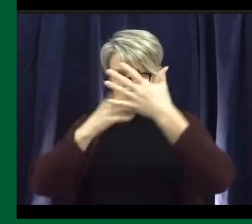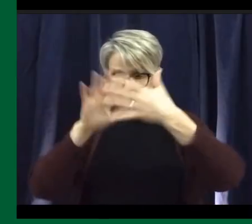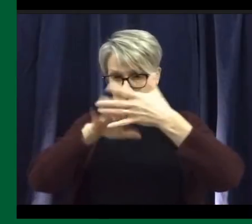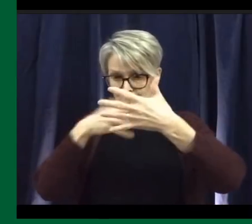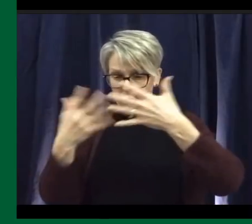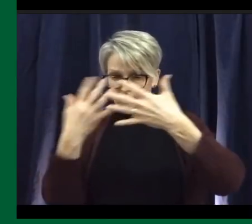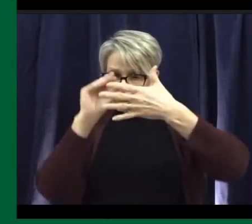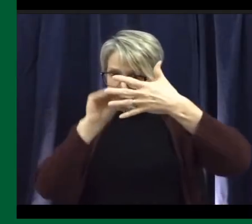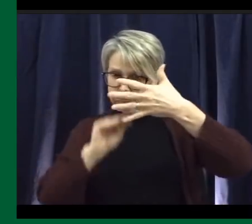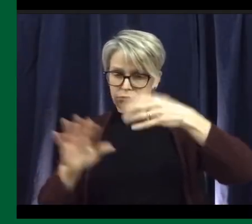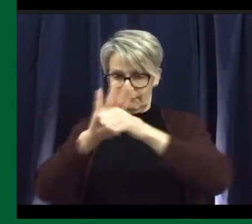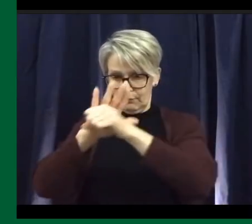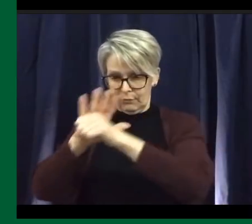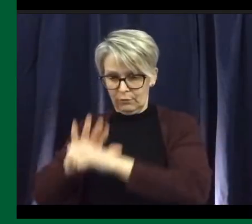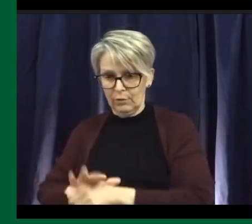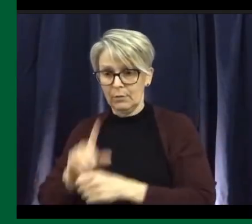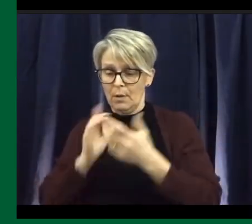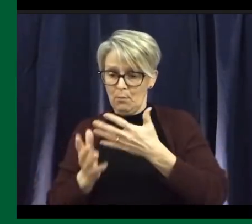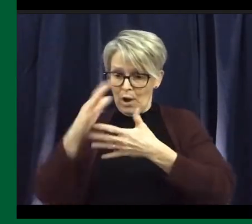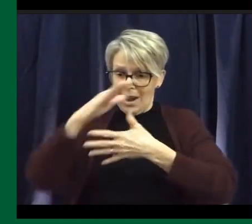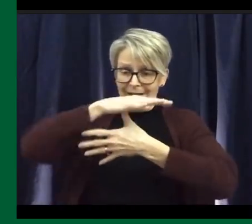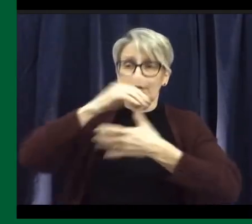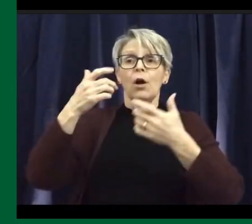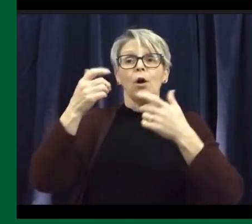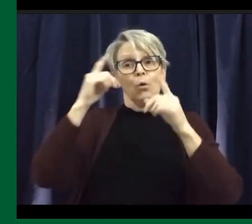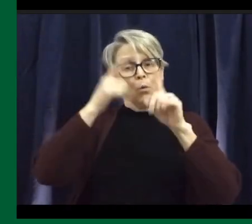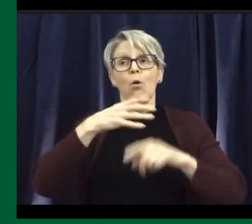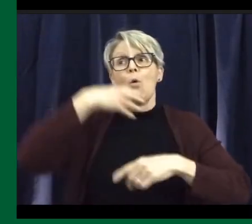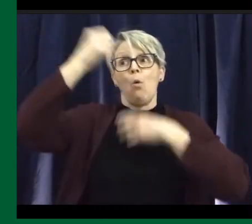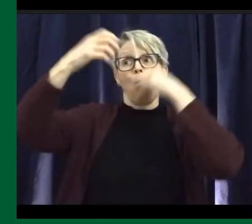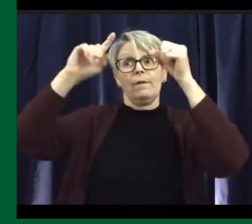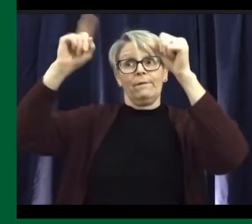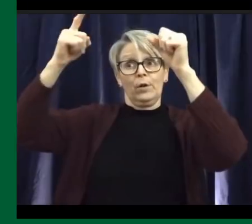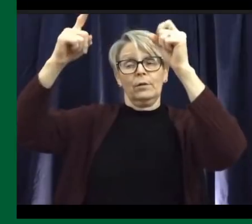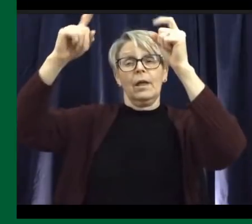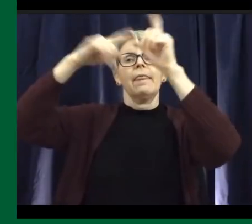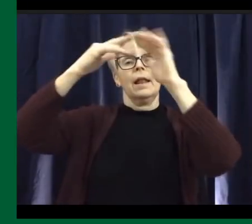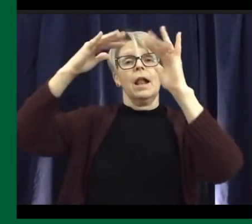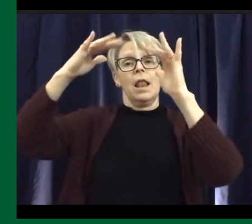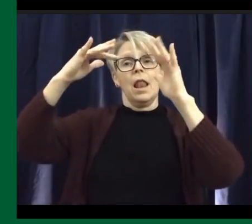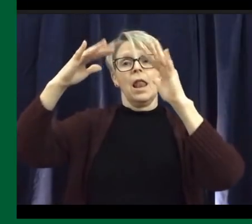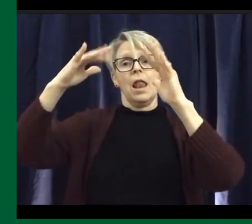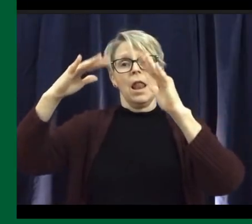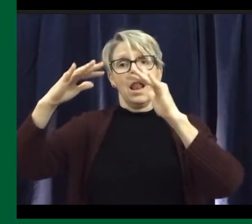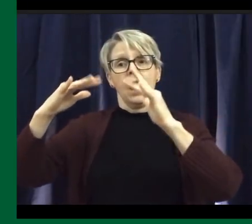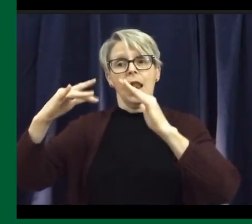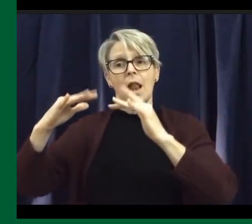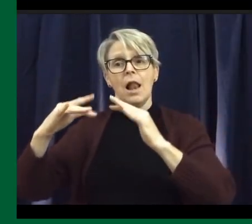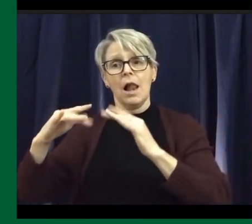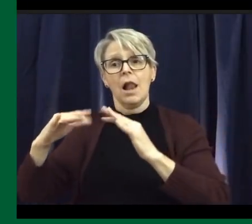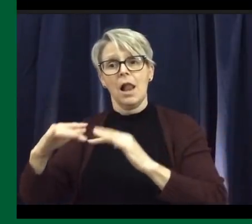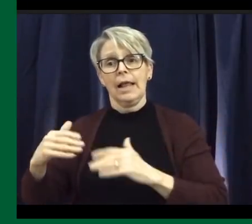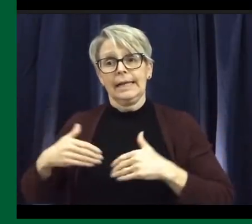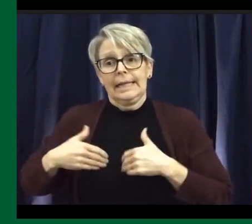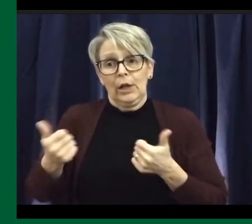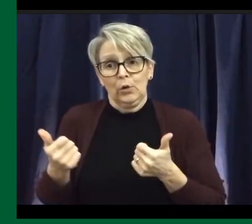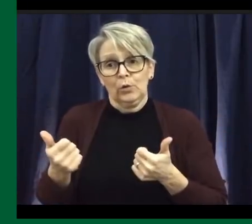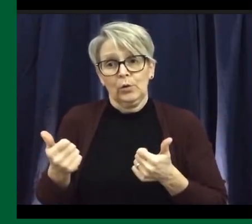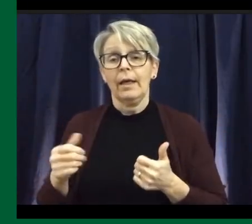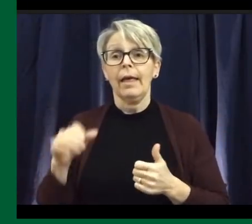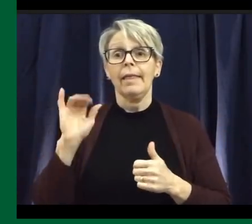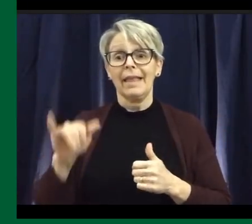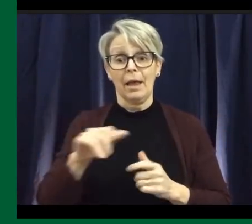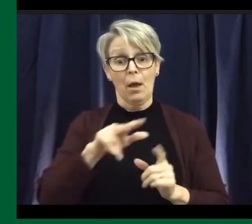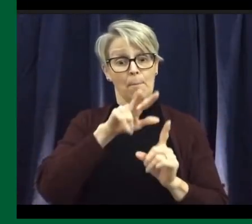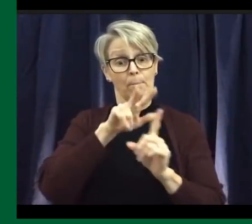is maintained, contacting the oldest residents first and then descending by years. Please note that the appointment availability is